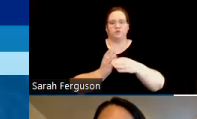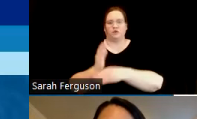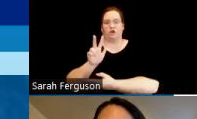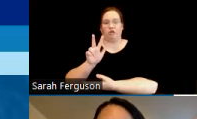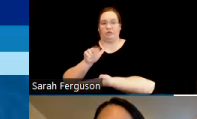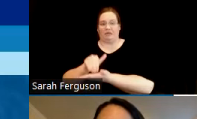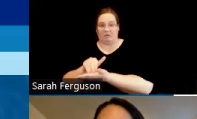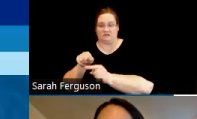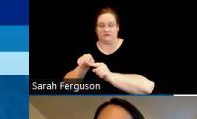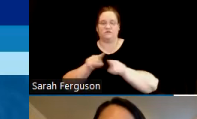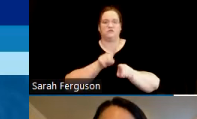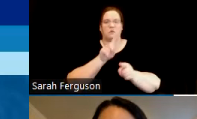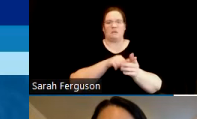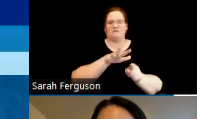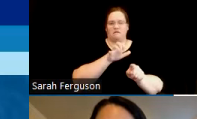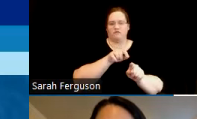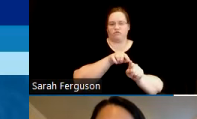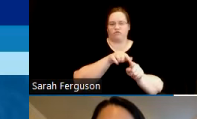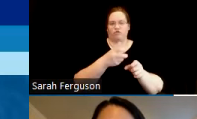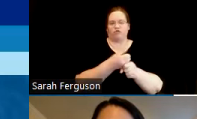over 1,500 got a